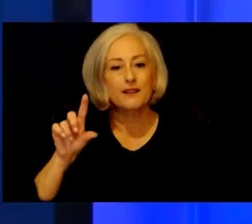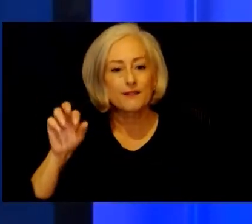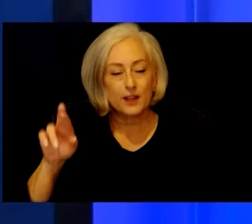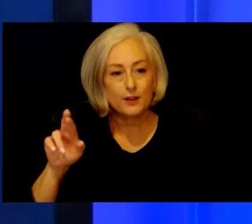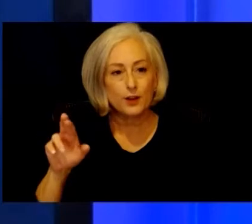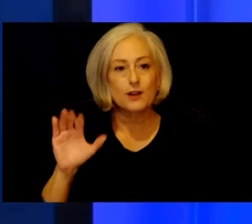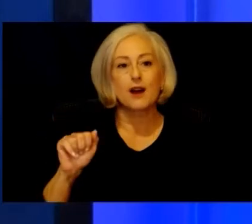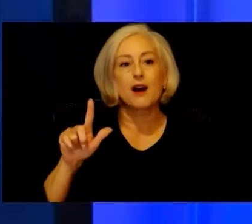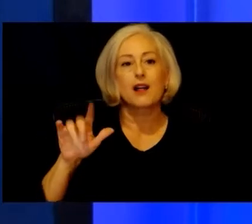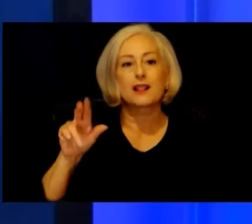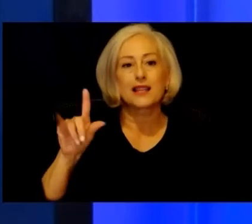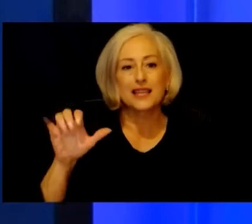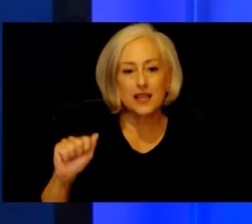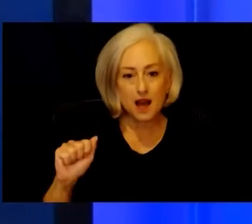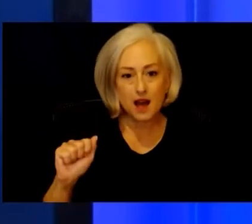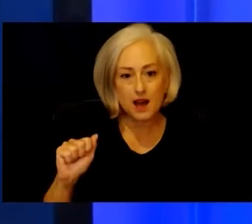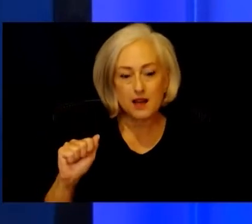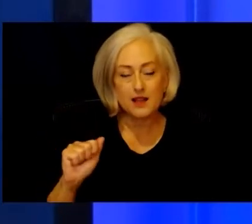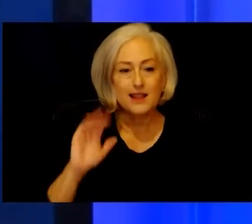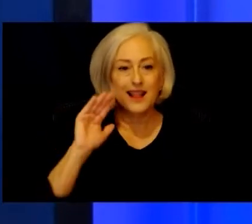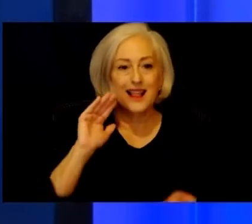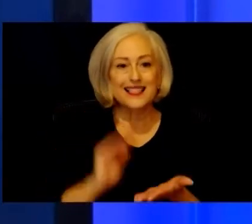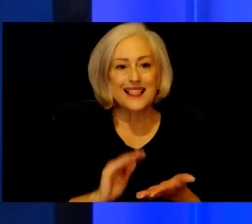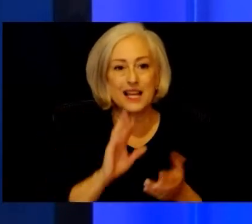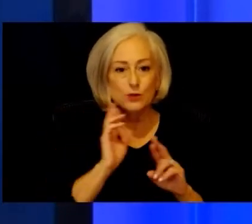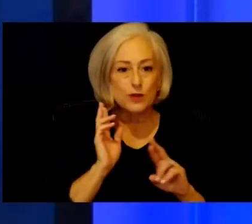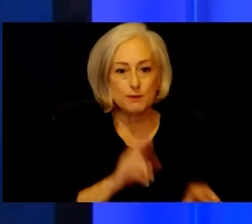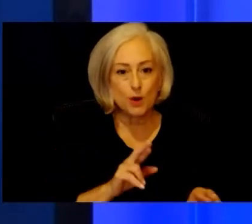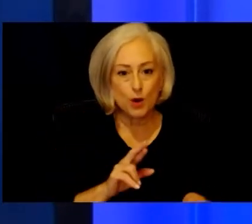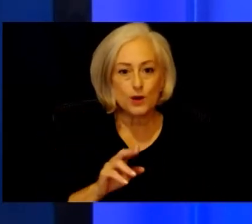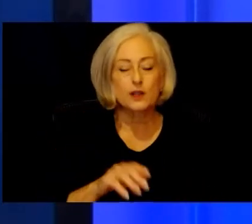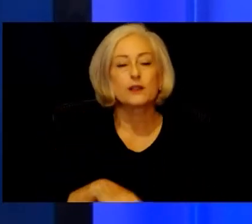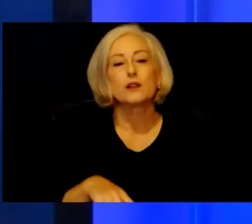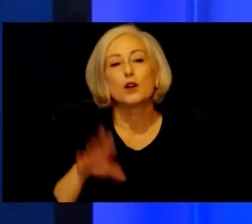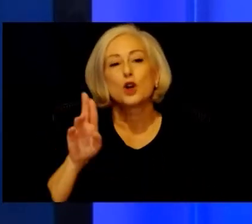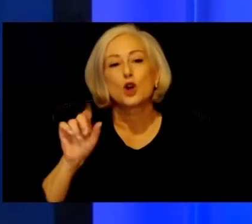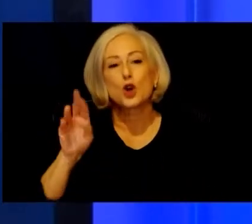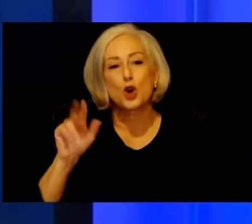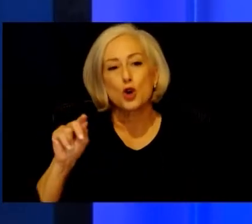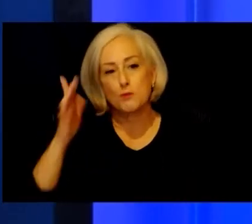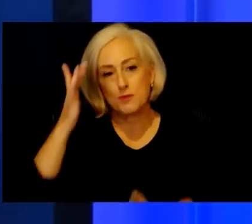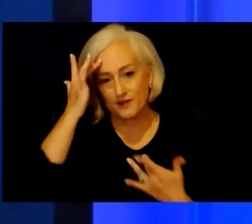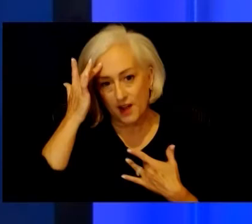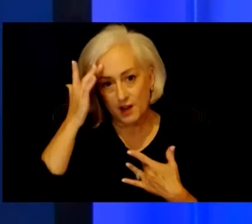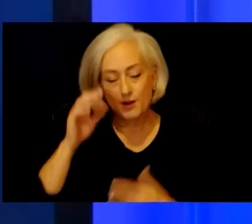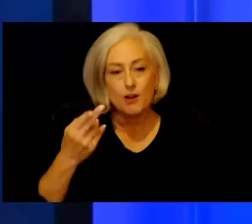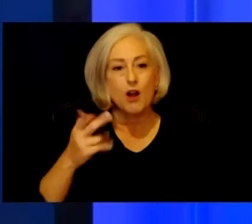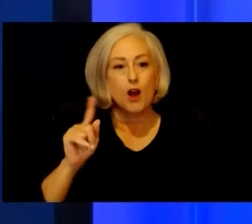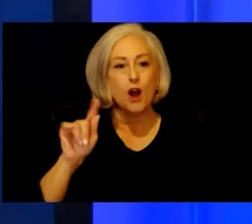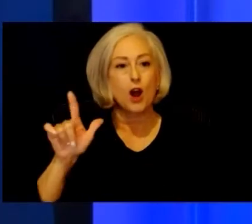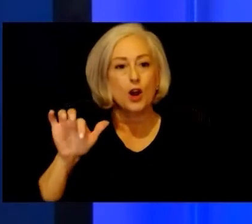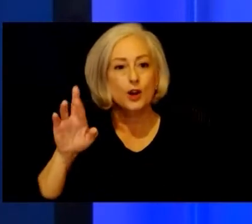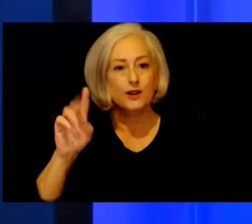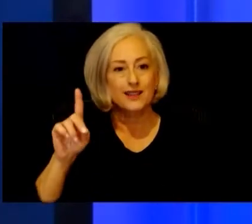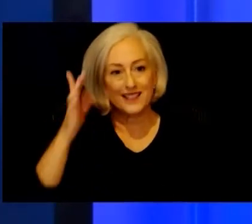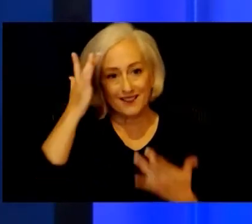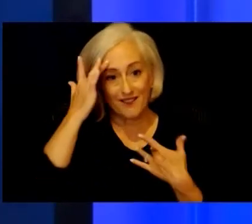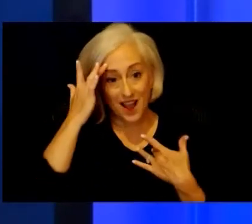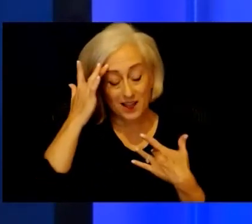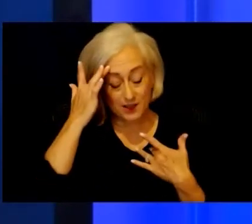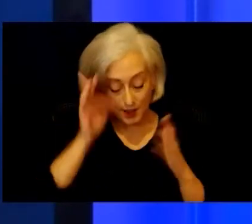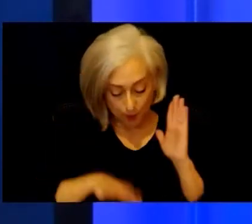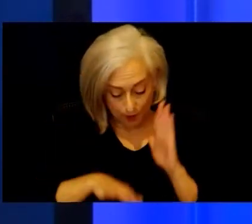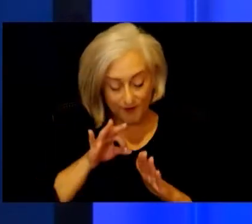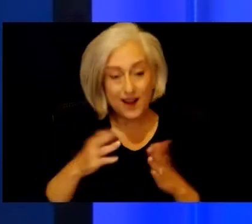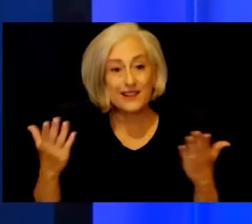are viruses such as Bourbon viruses and Heartland virus that were really discovered right here around our